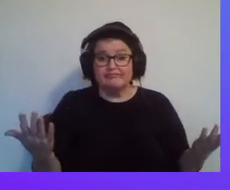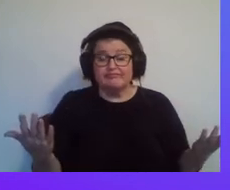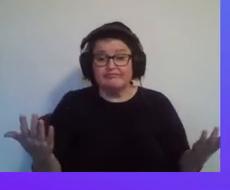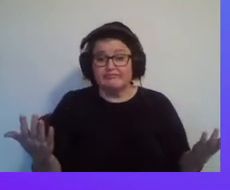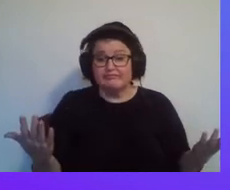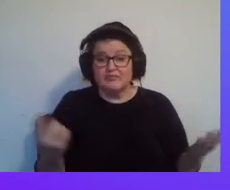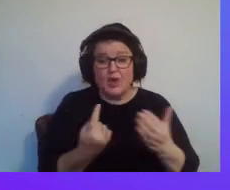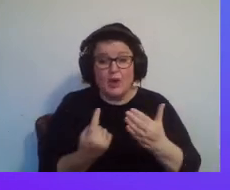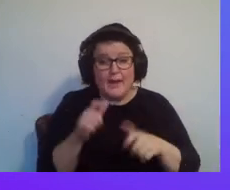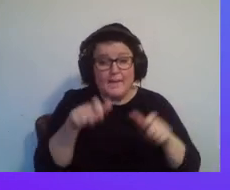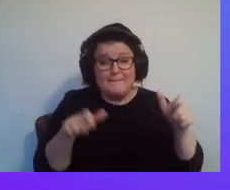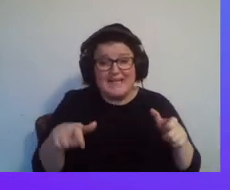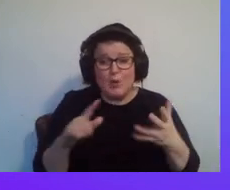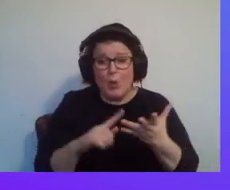Individuals or groups? I mean, there's always going to be